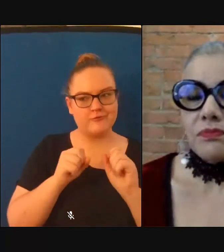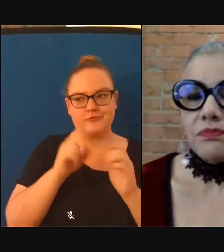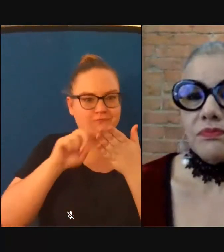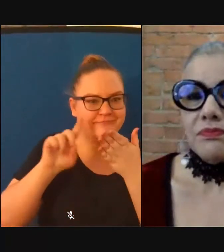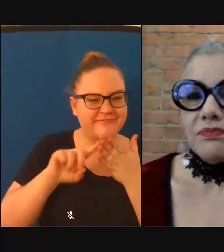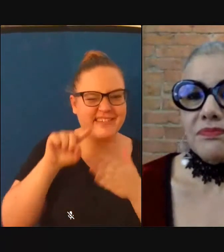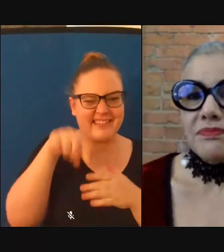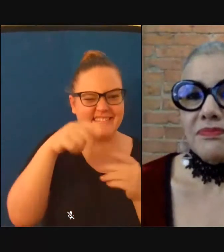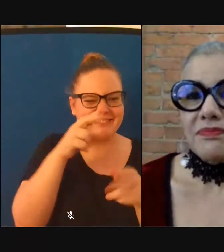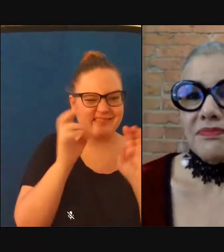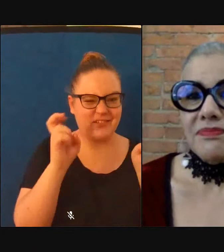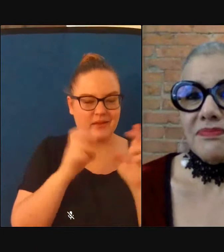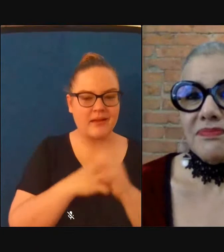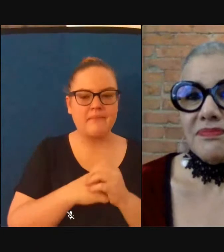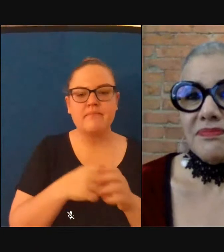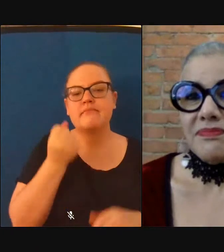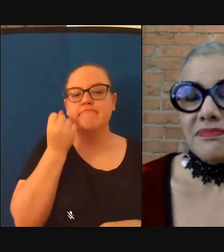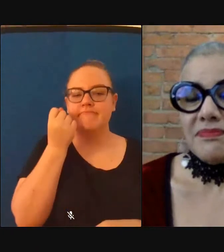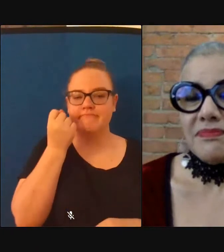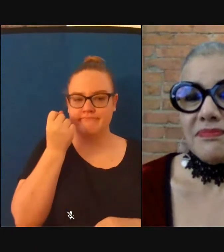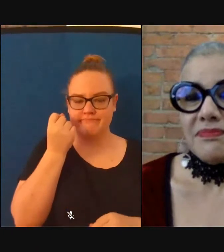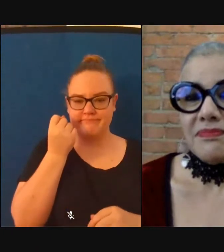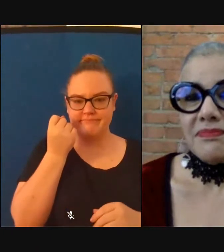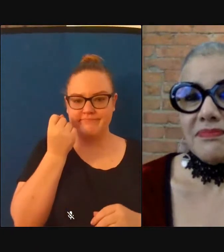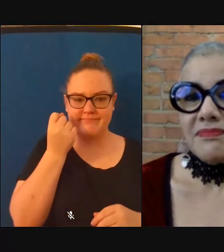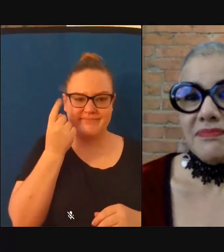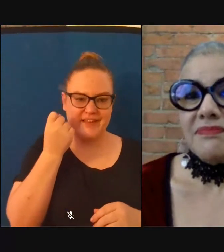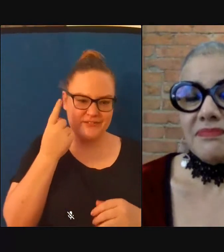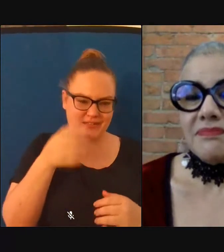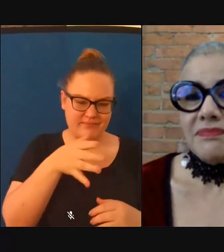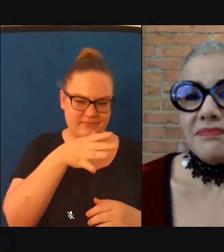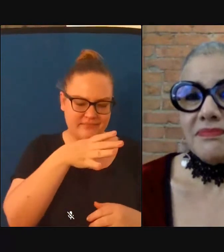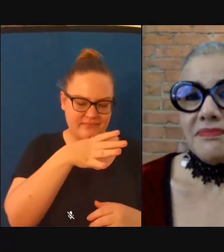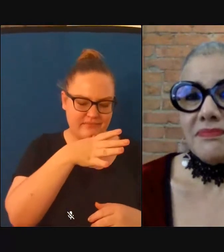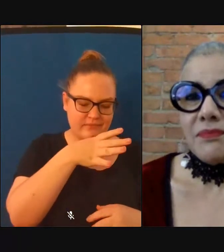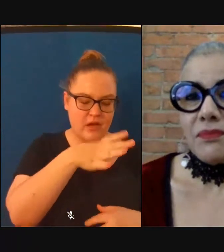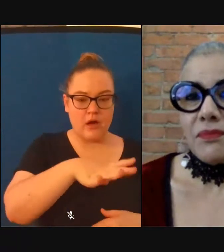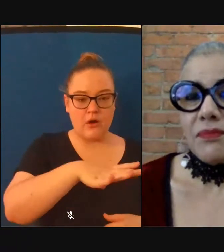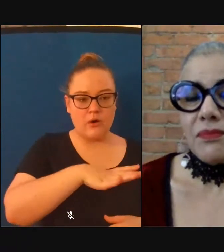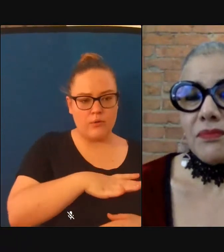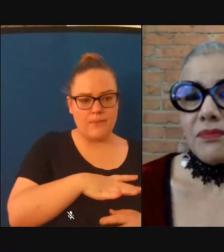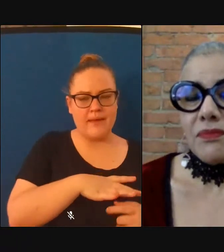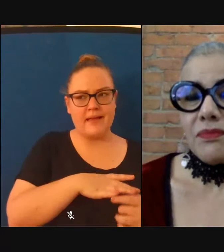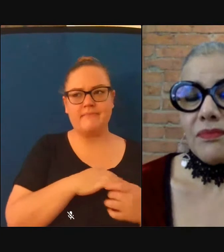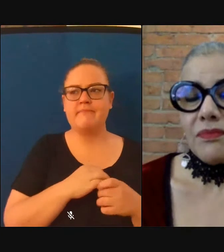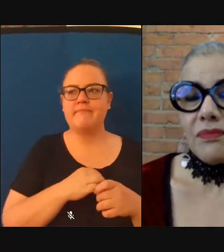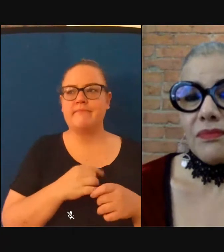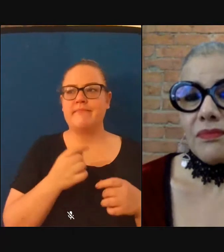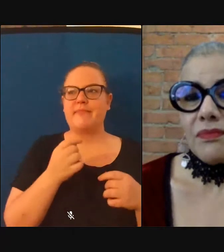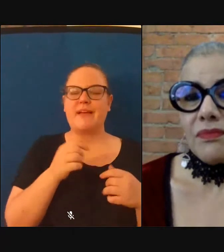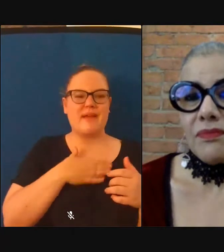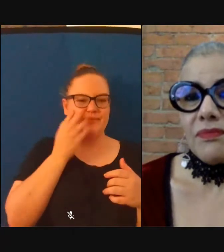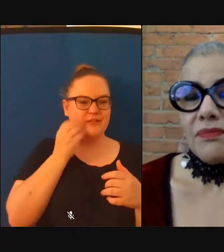I'm aware of the sort of white feminist valences of as a woman, as if my experience is universal. But I will say that among